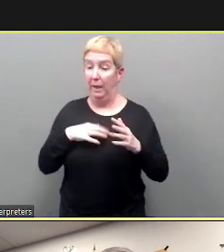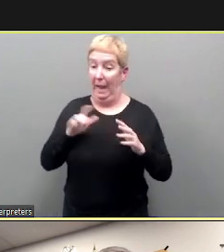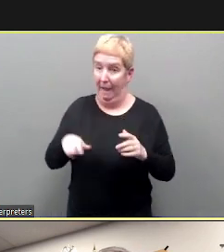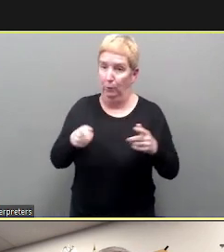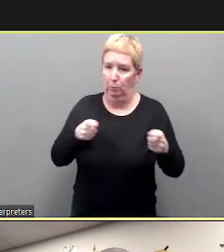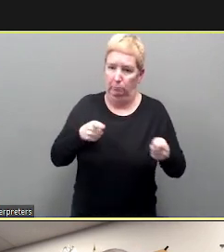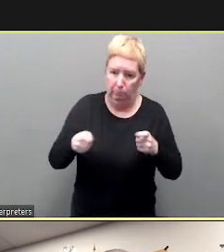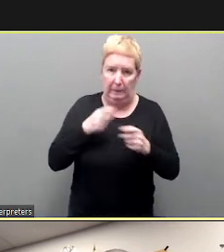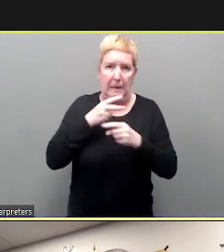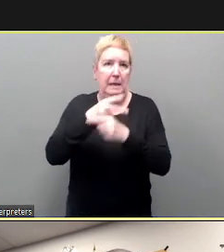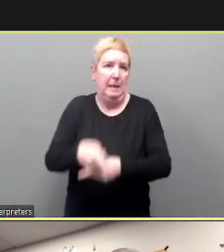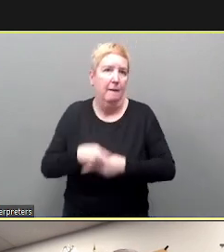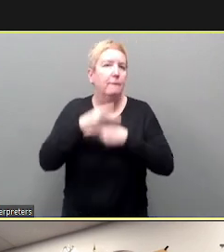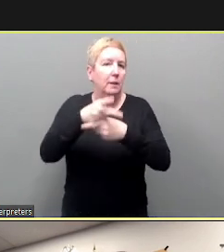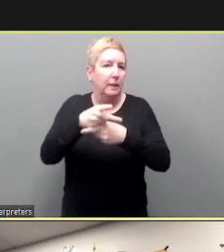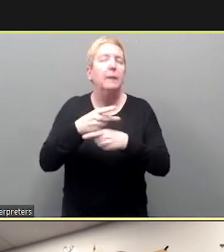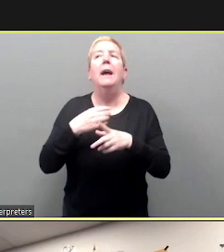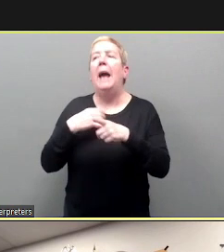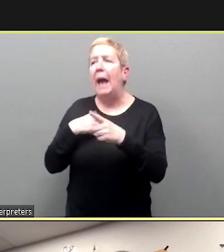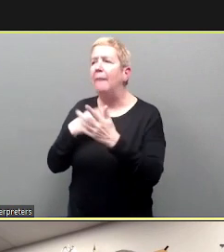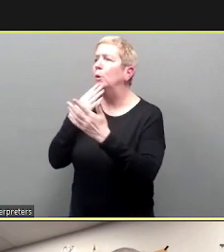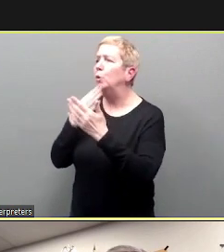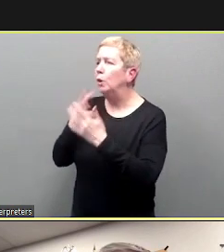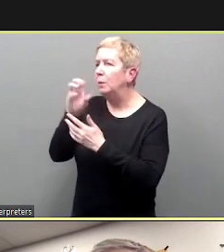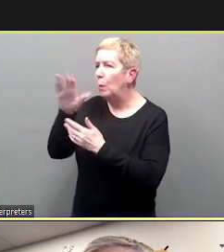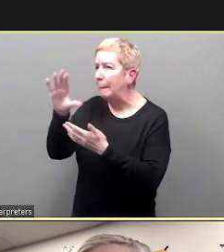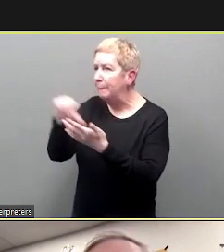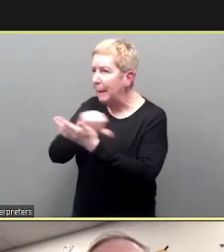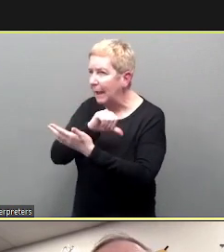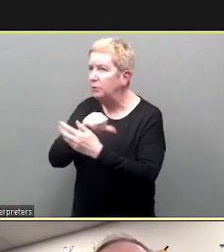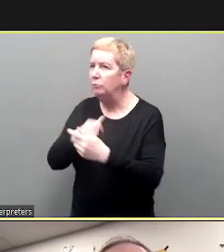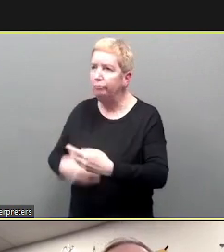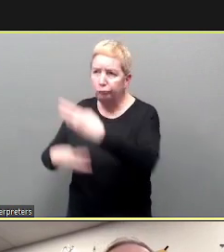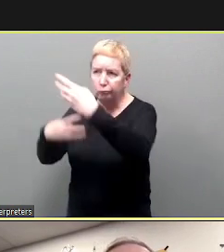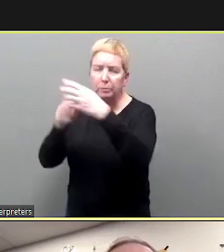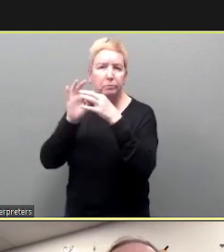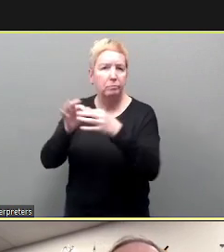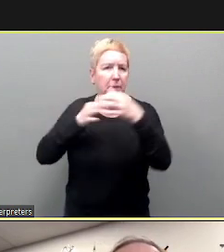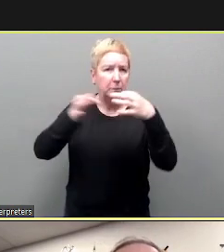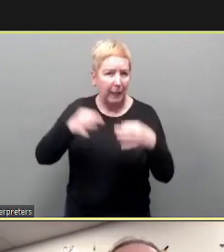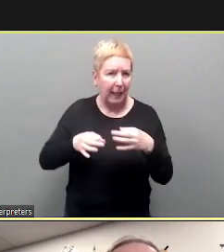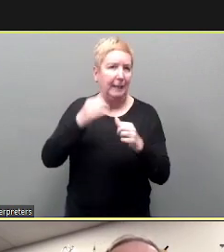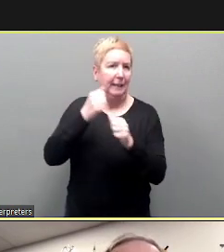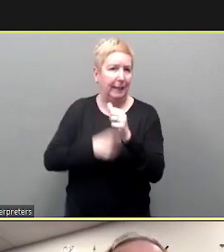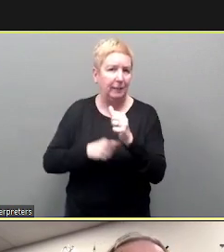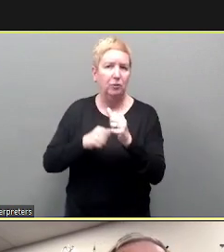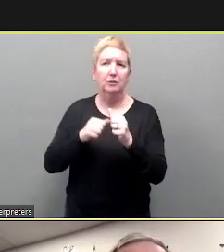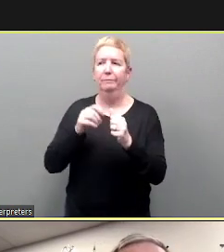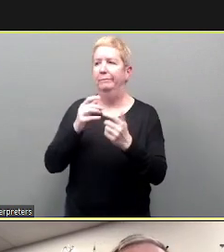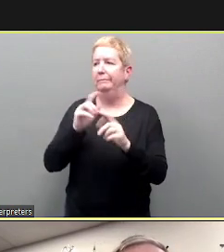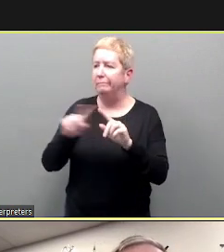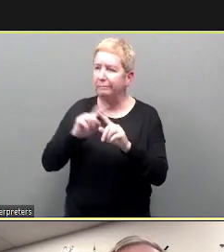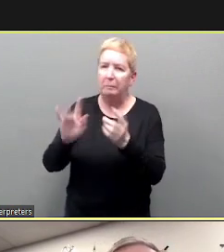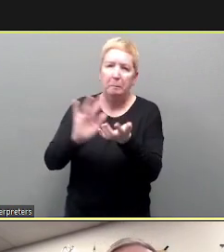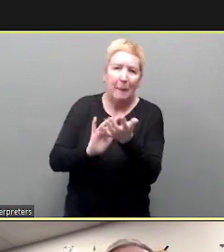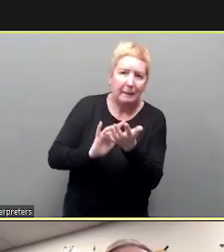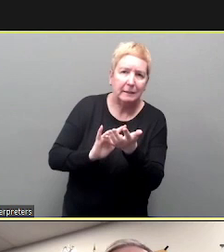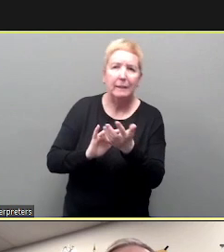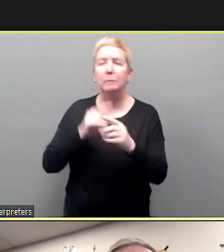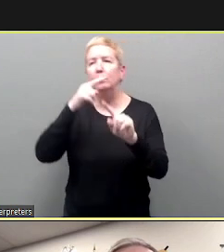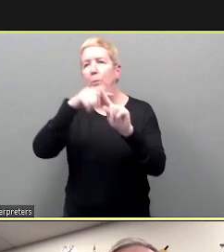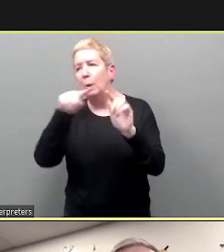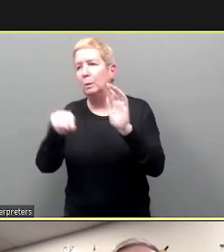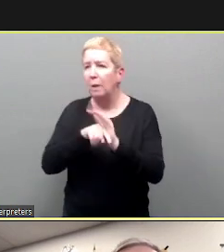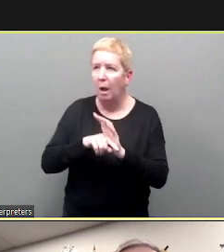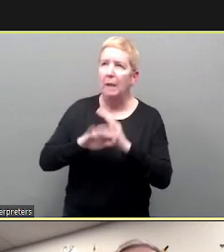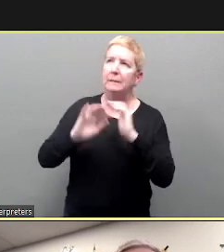COVID-19 treatment, there's a couple new pages that came up in the past couple of days that explain more about these drugs and courses and how to